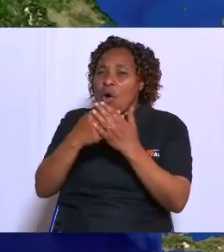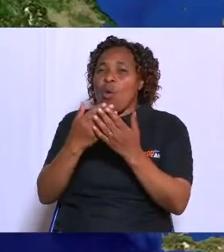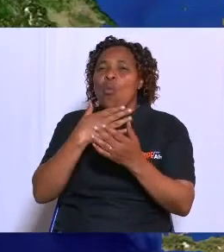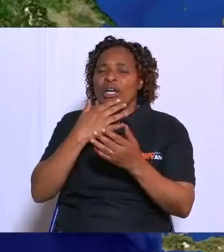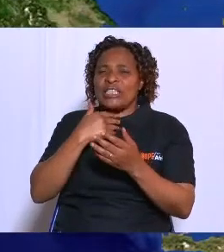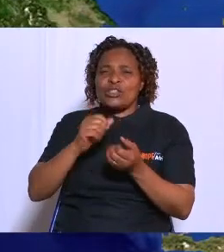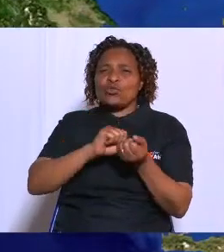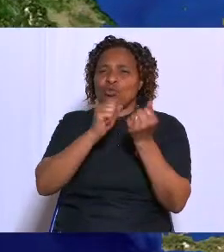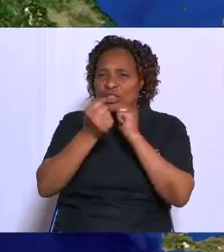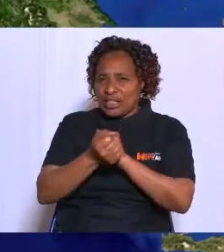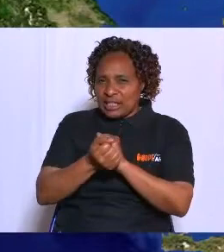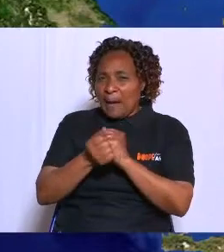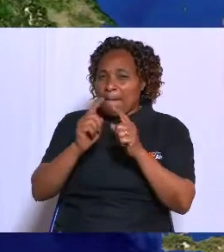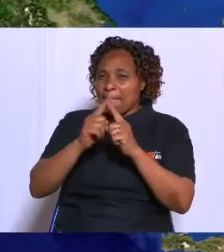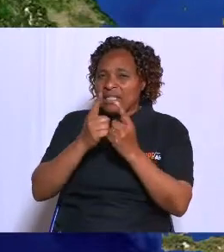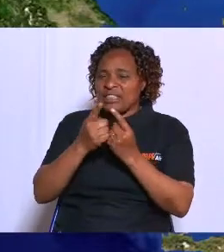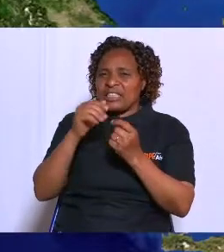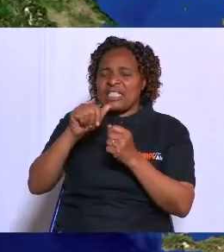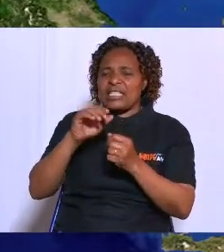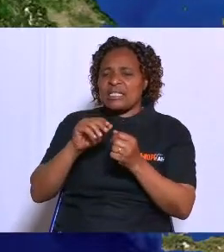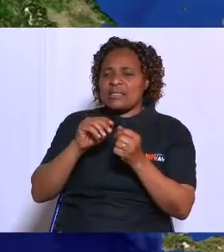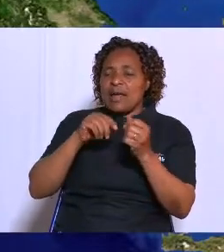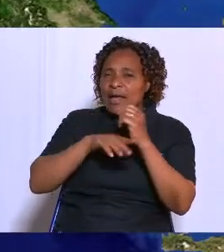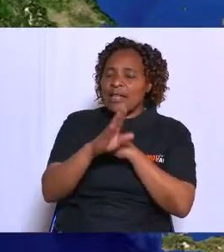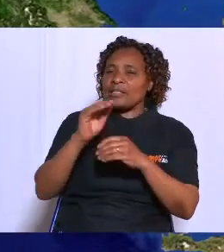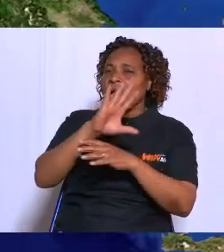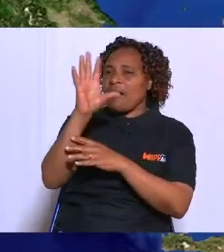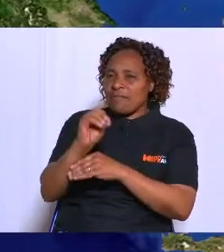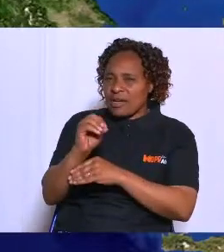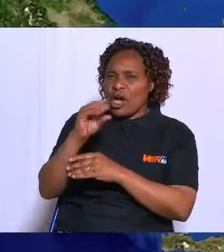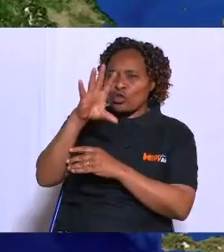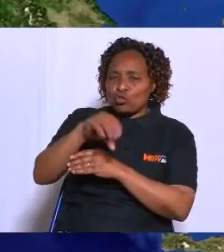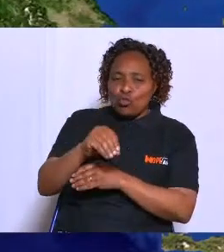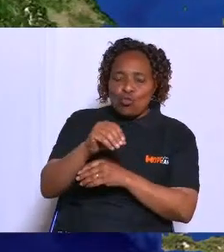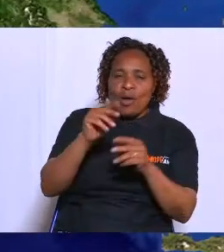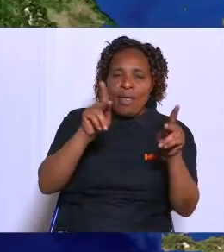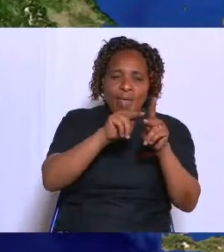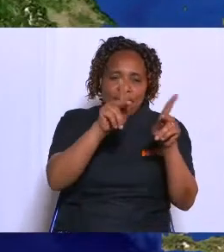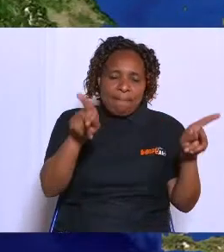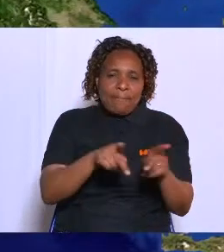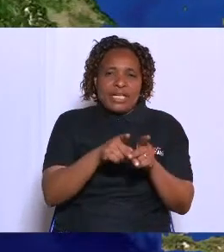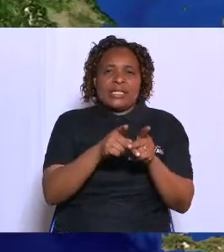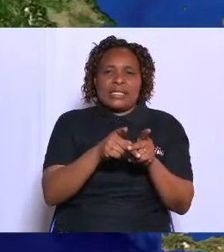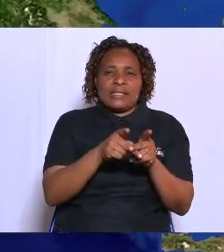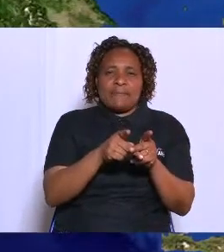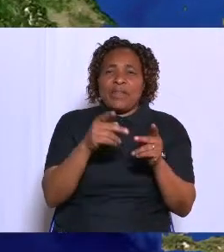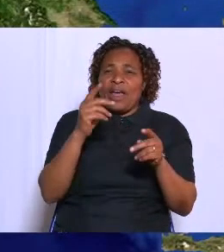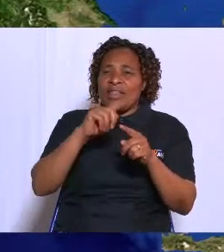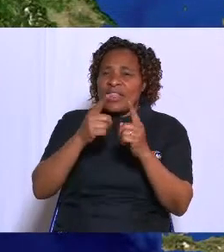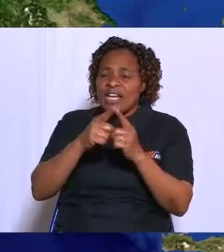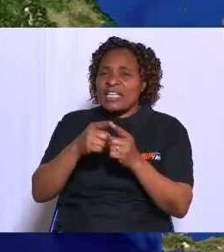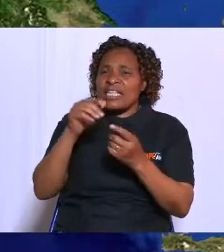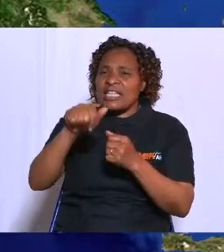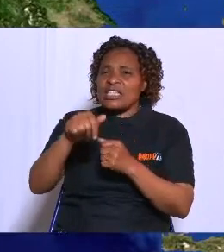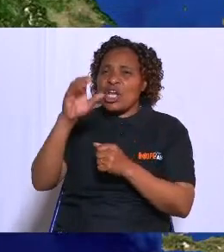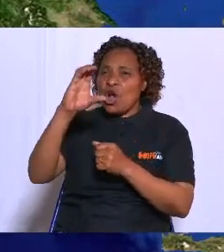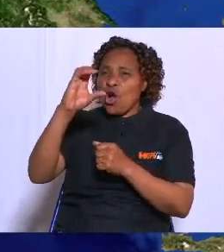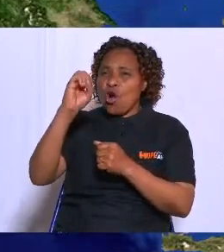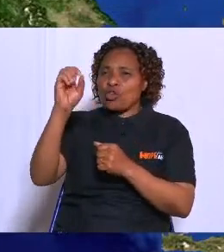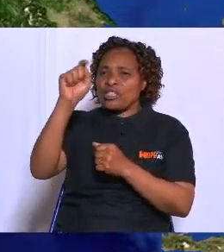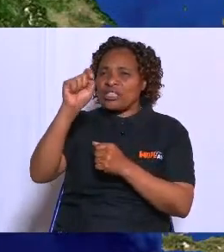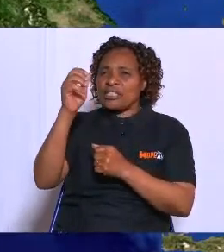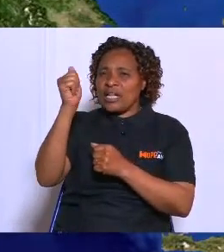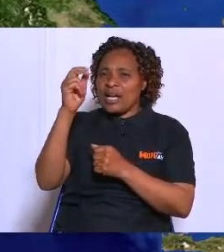Italy the vandals came down to Africa and took over those parts Constantine was the Pagan